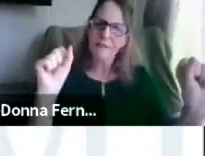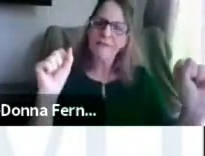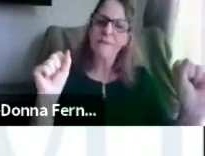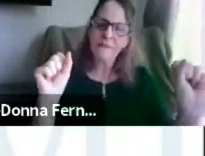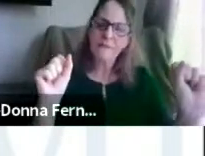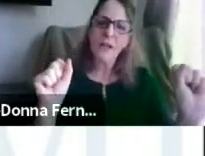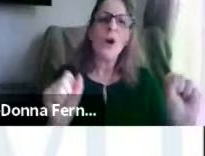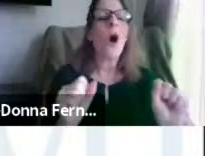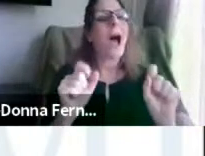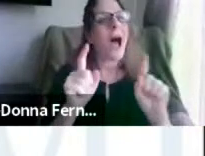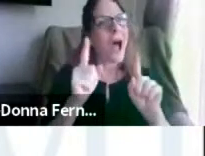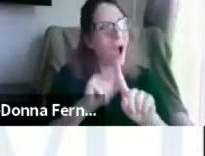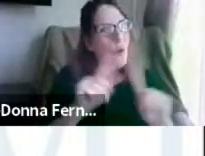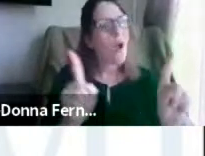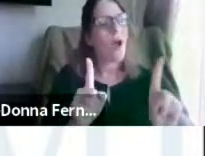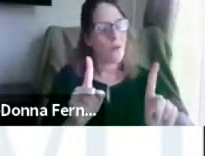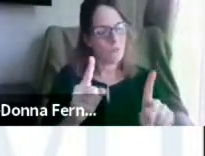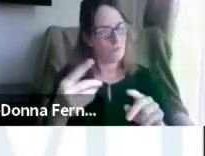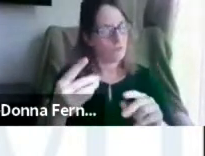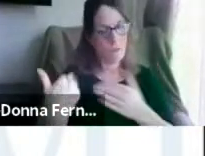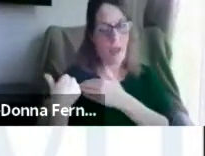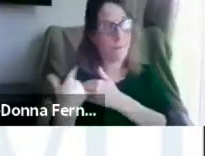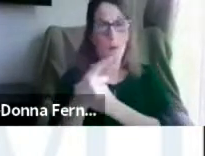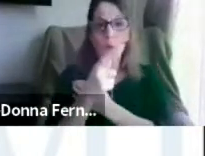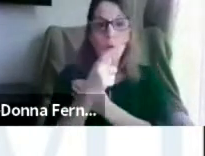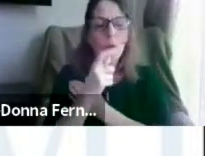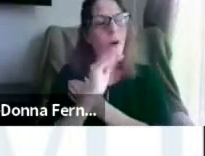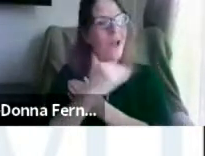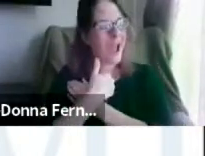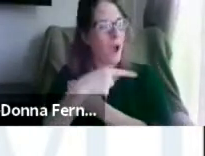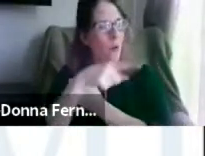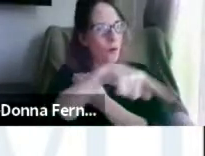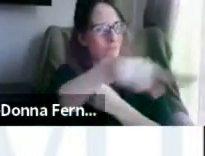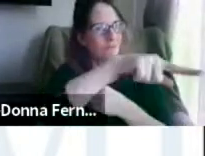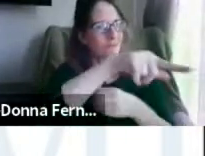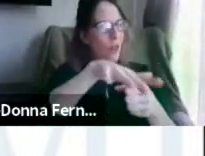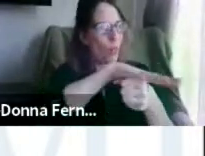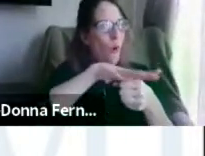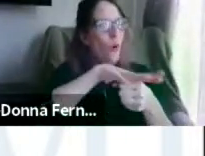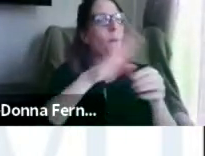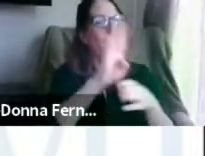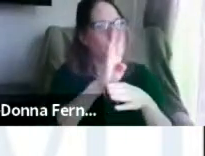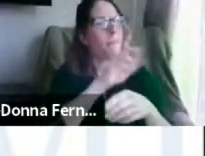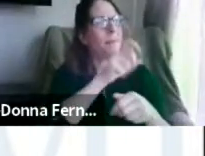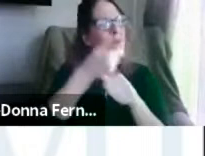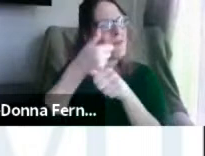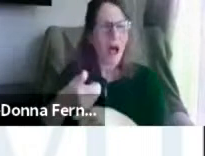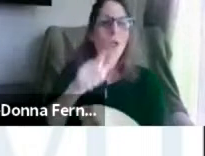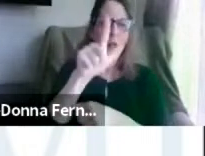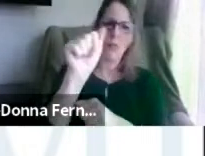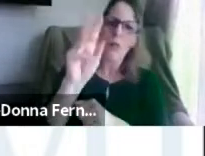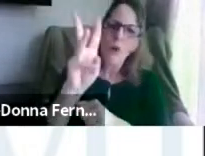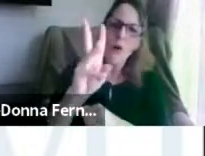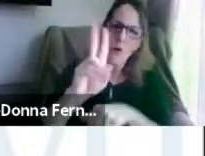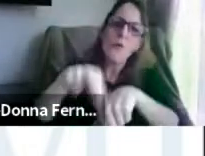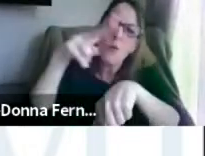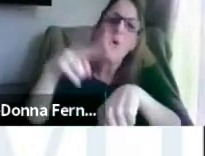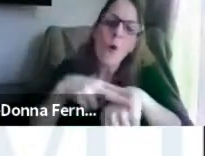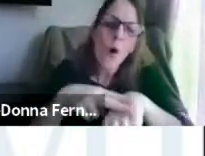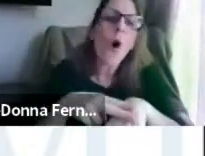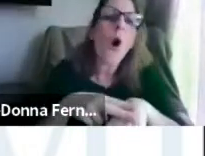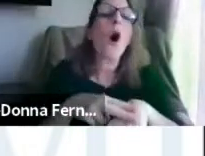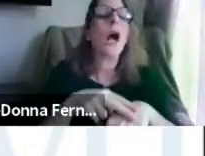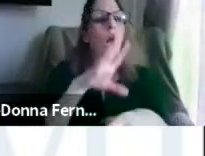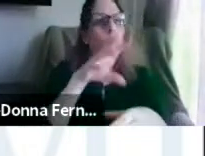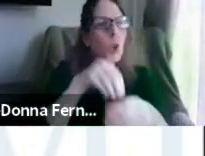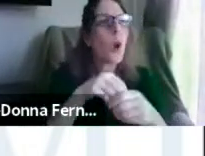does, however, remain the responsibility of our local businesses to comply with all applicable laws locally. So that does